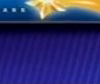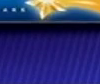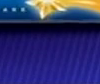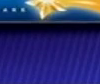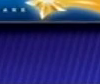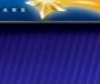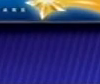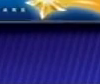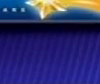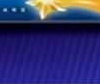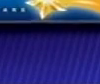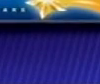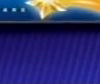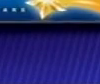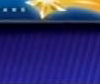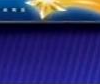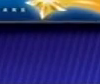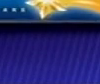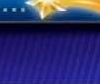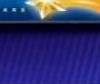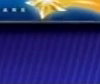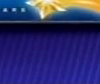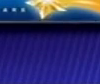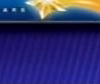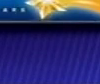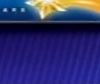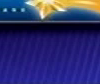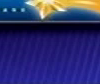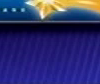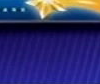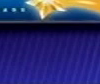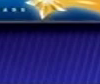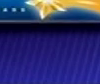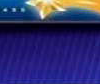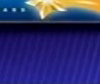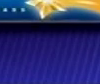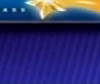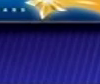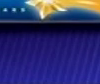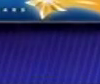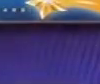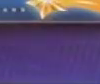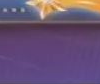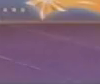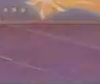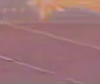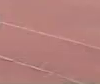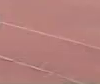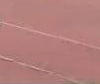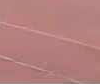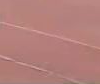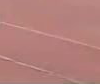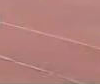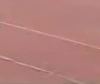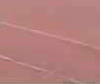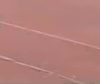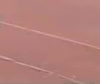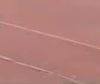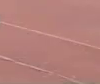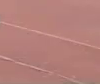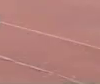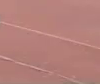Jesus Christ can come anytime from now. There will be increase of violence, terrorism, people killing